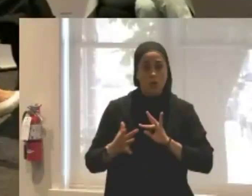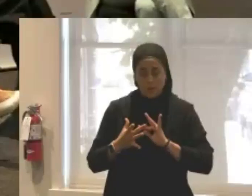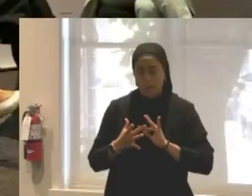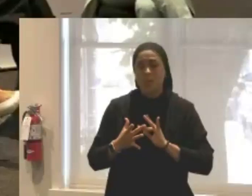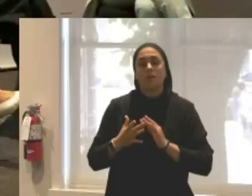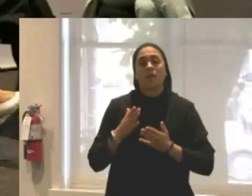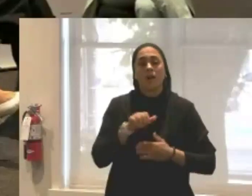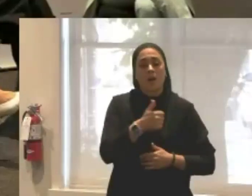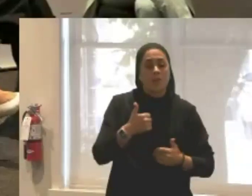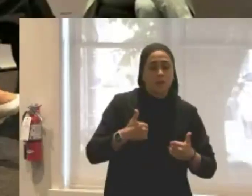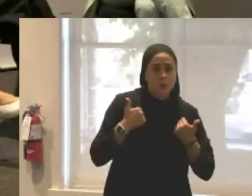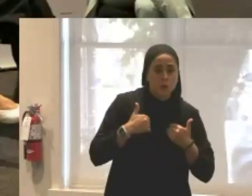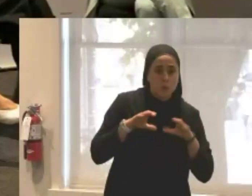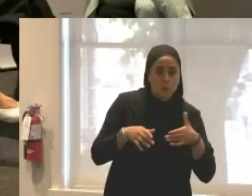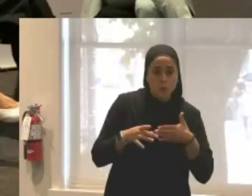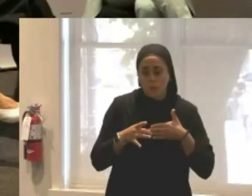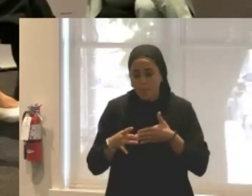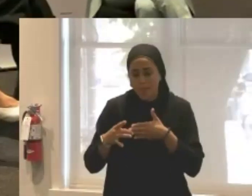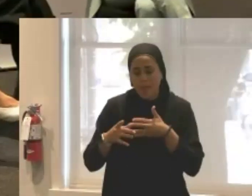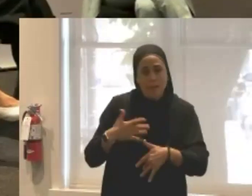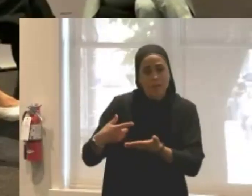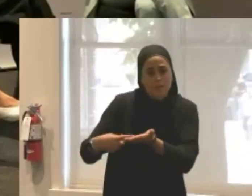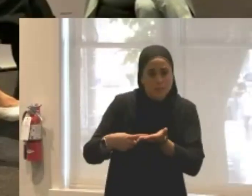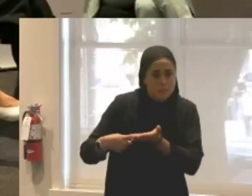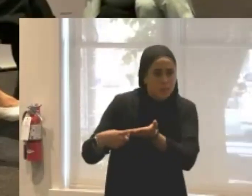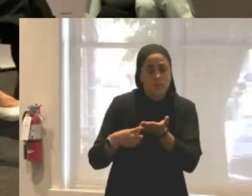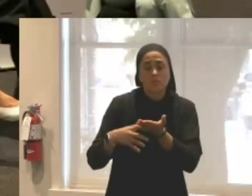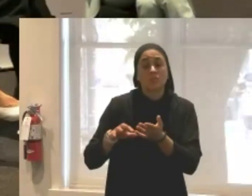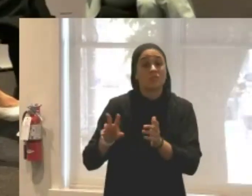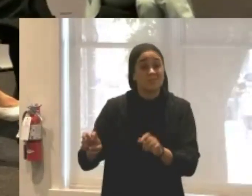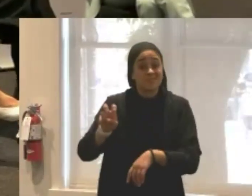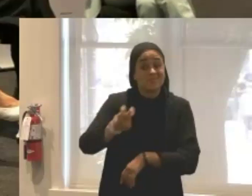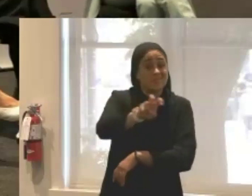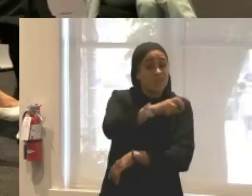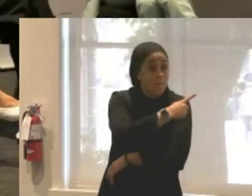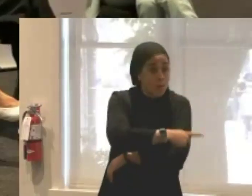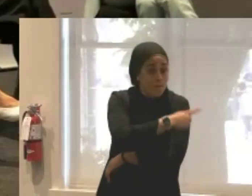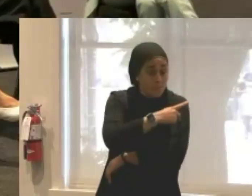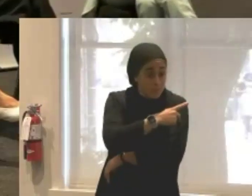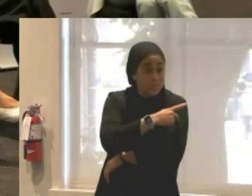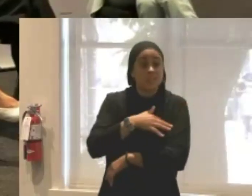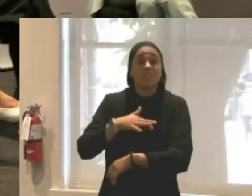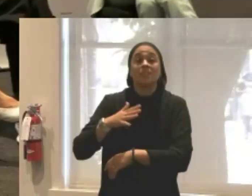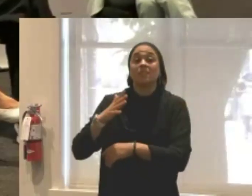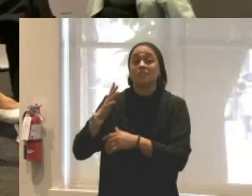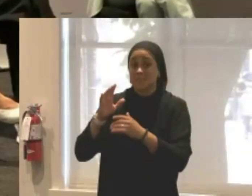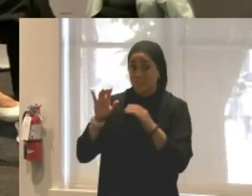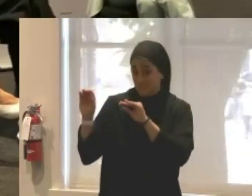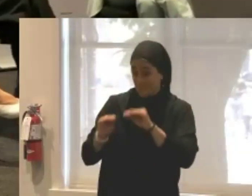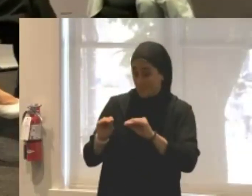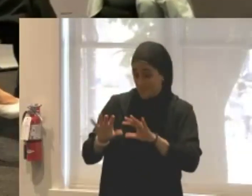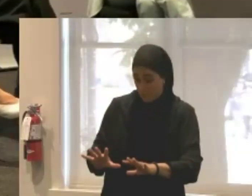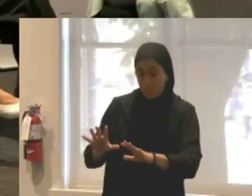some youth groups there, some conversations. Now they even moved provinces after getting their status. They're on to their next journeys in